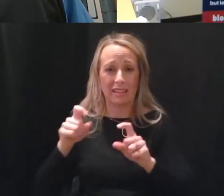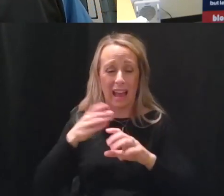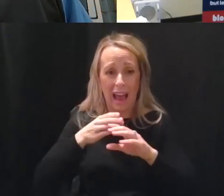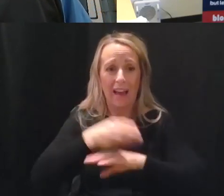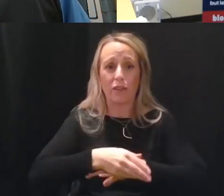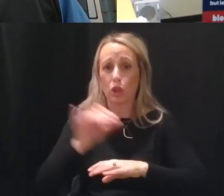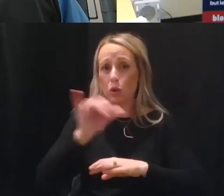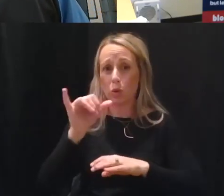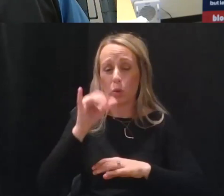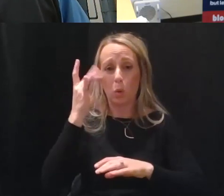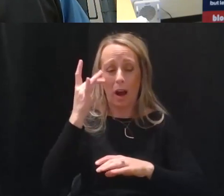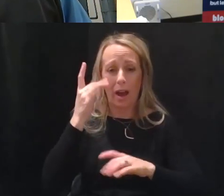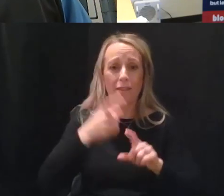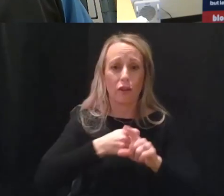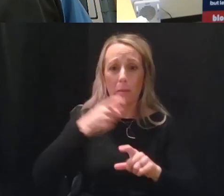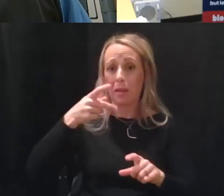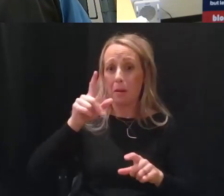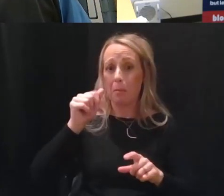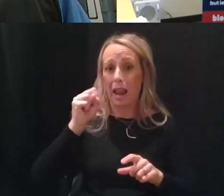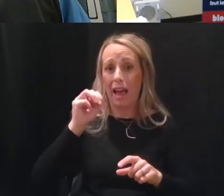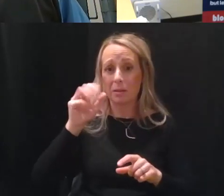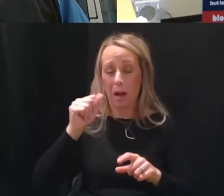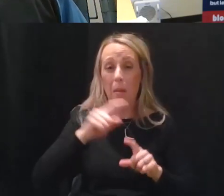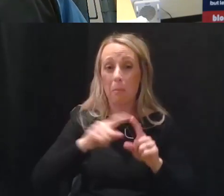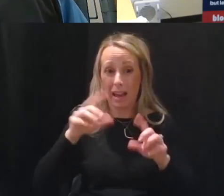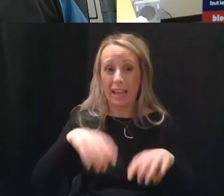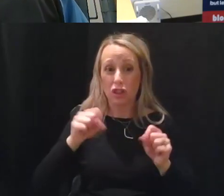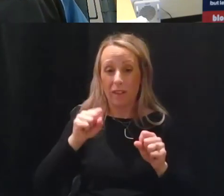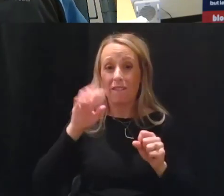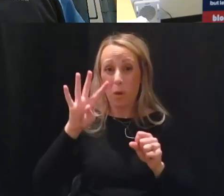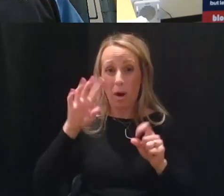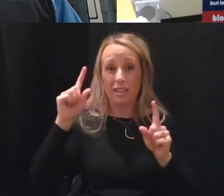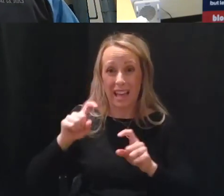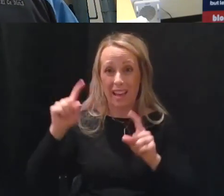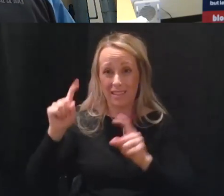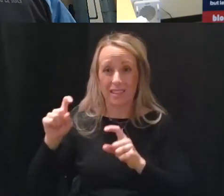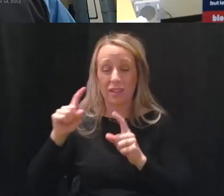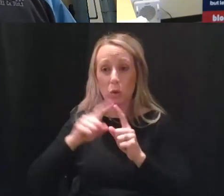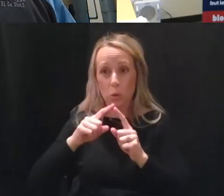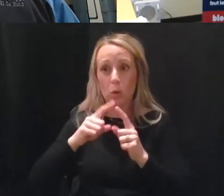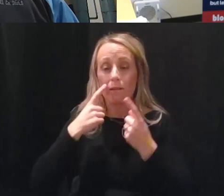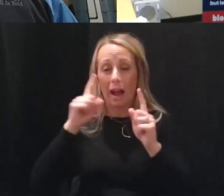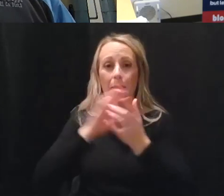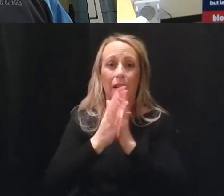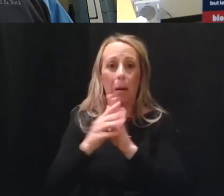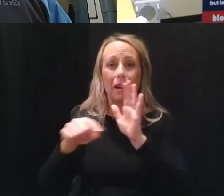it in my body, but it took me 4 tests to finally get a negative so I could go back to work.